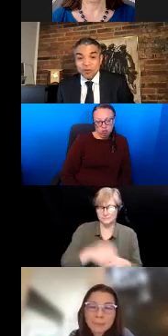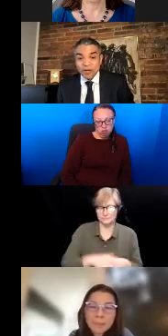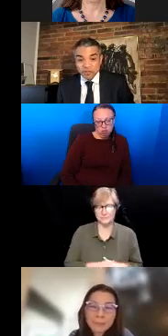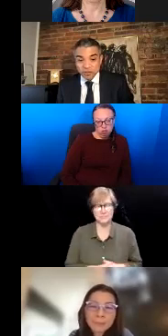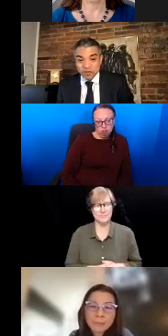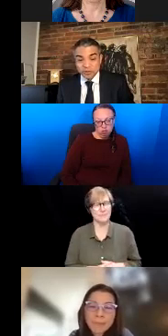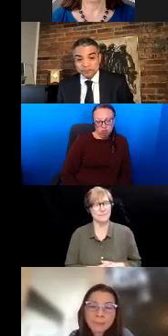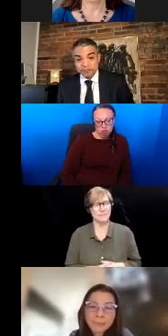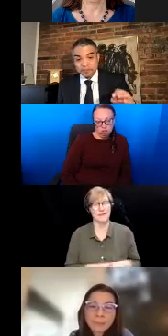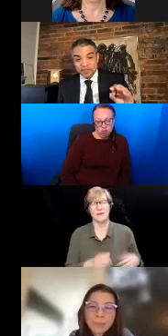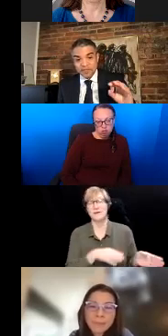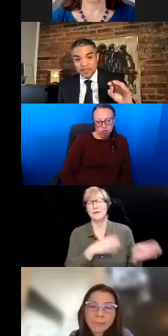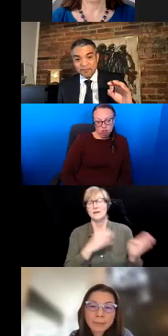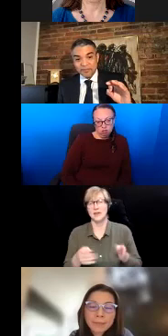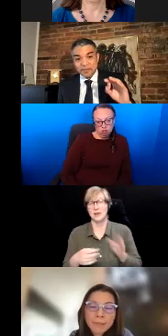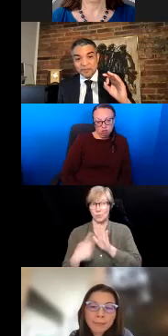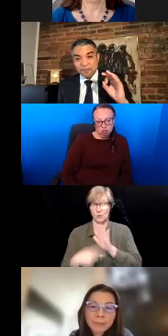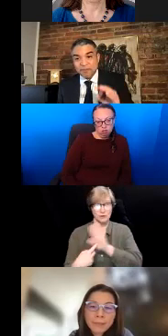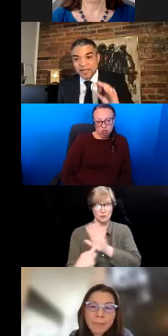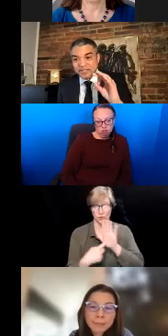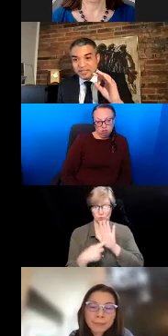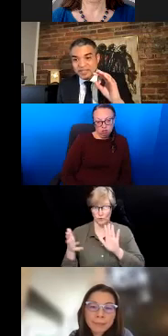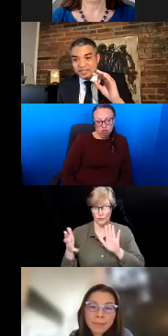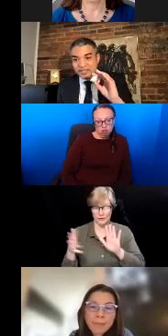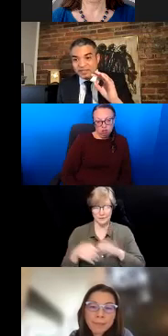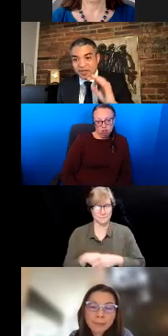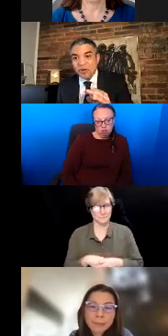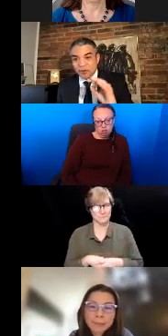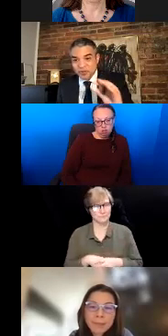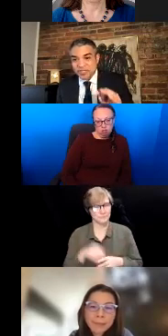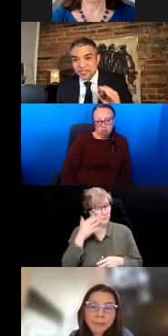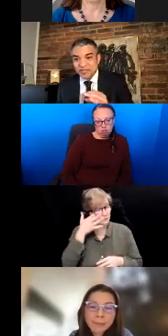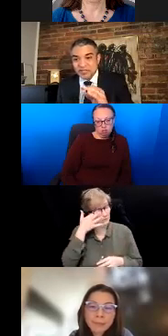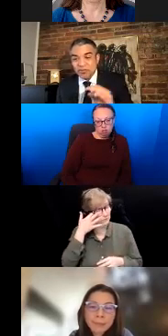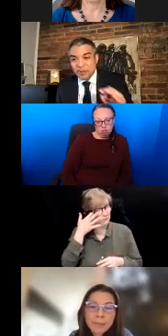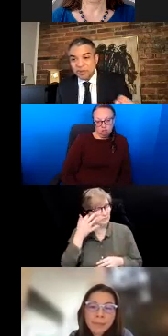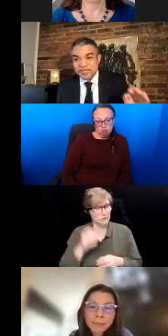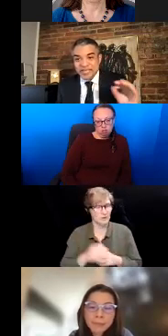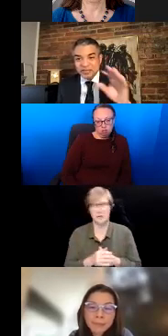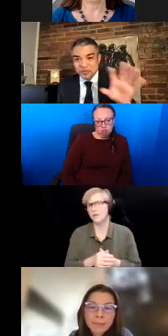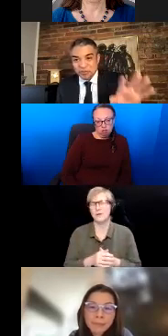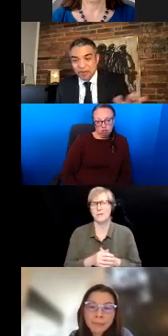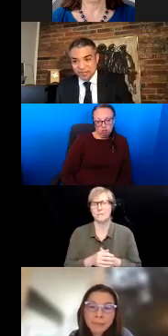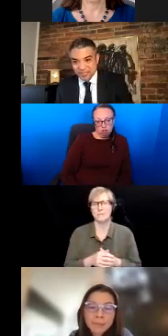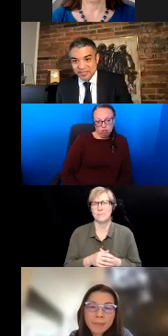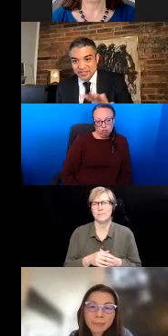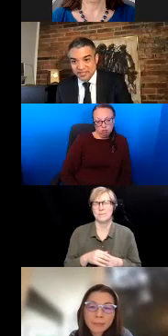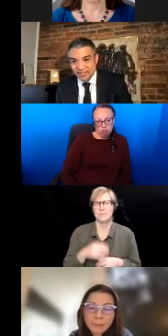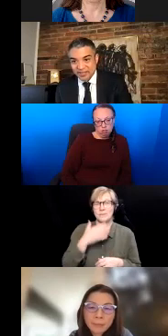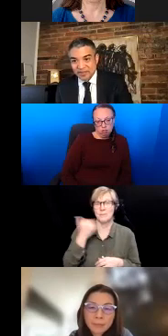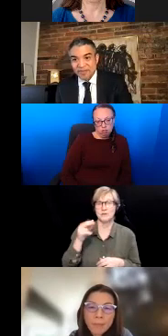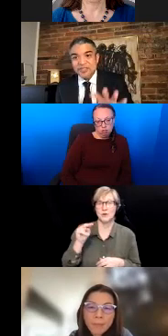what I showed you, the best nodes to represent those